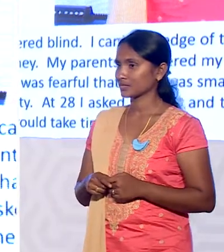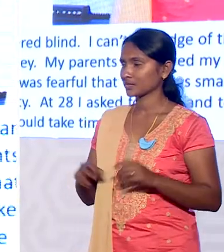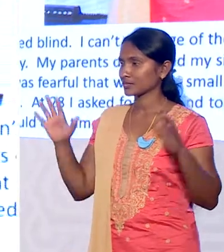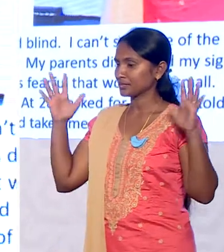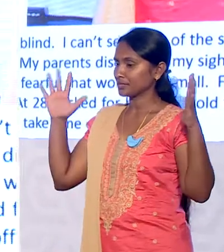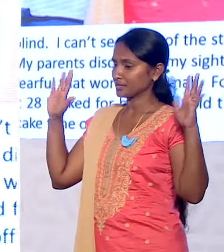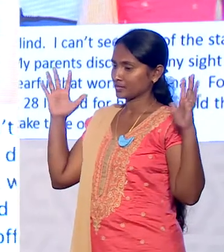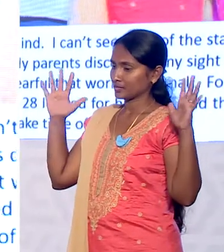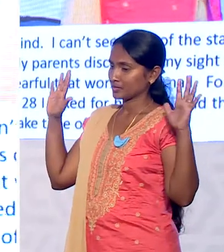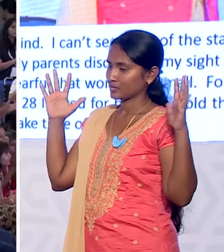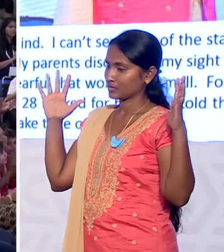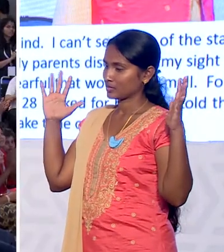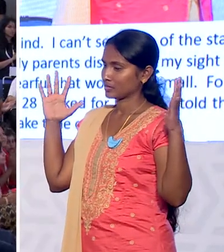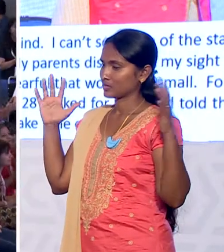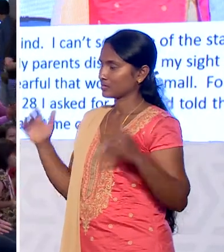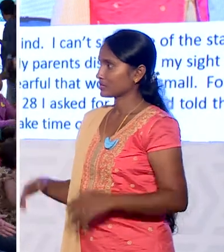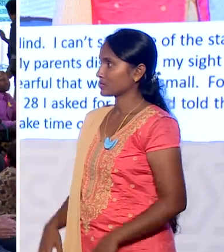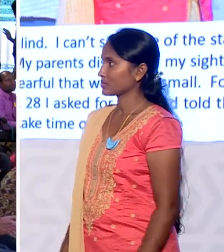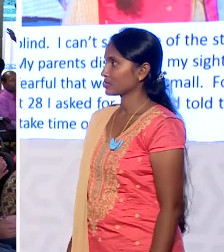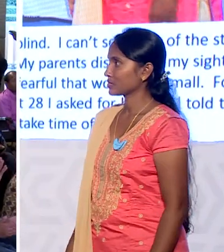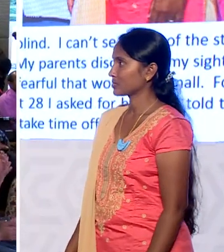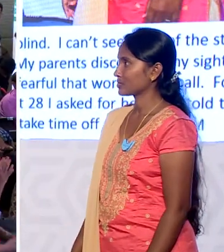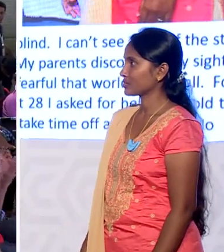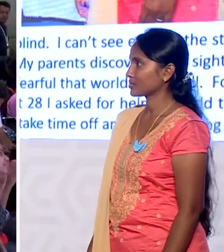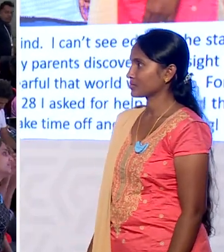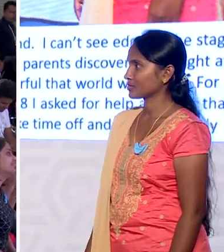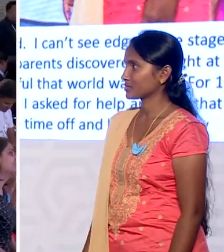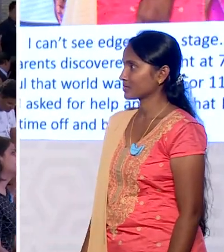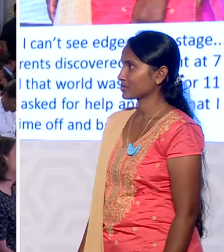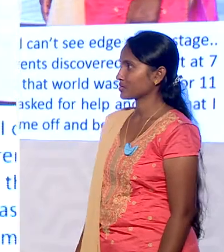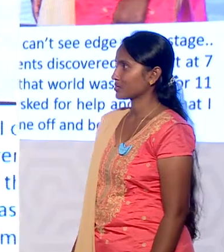Yeah. And now I'm gonna get really emotional